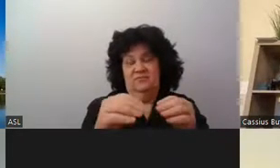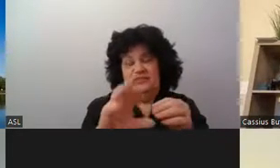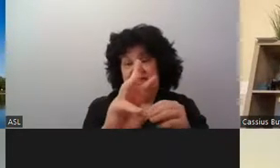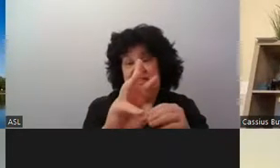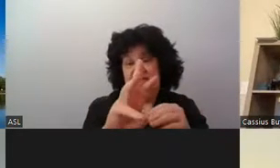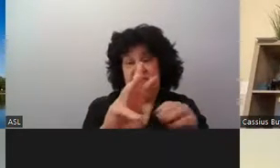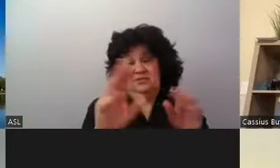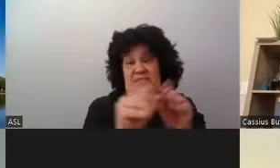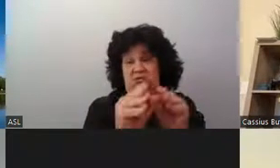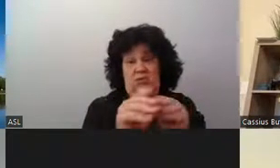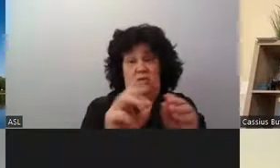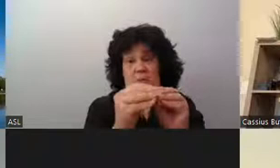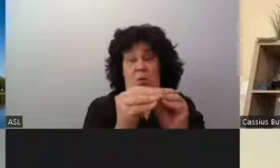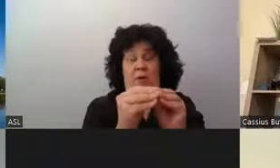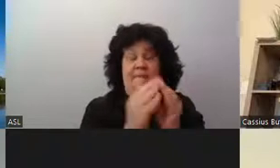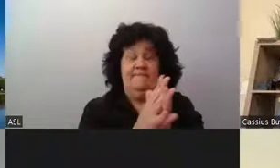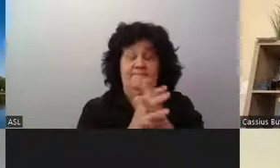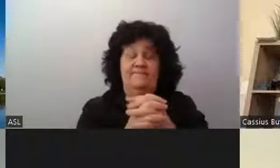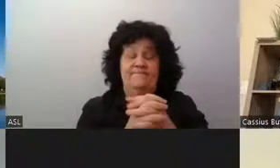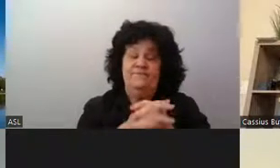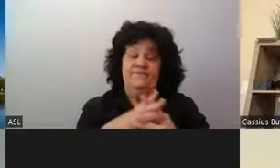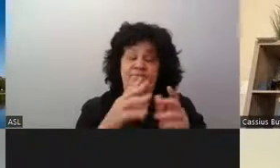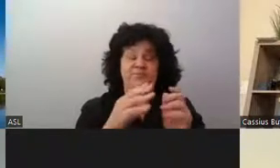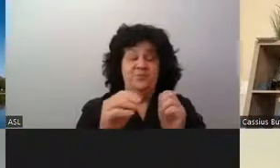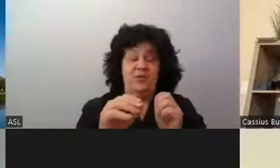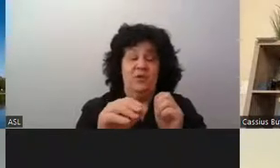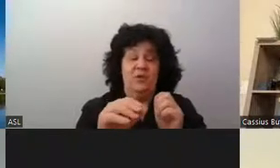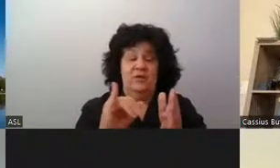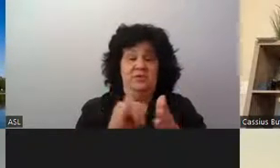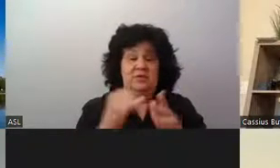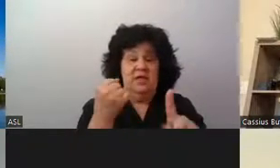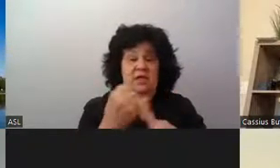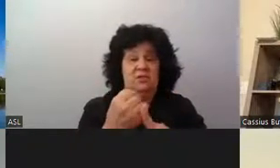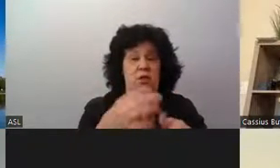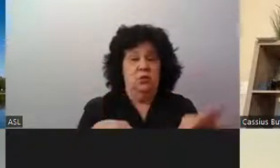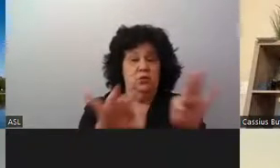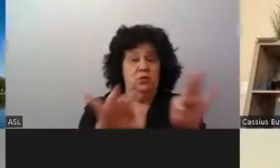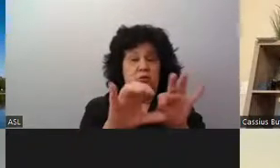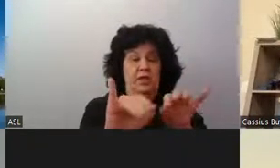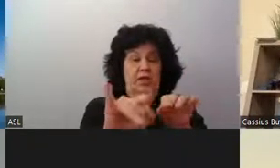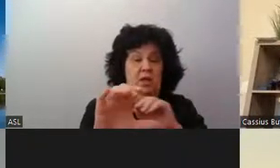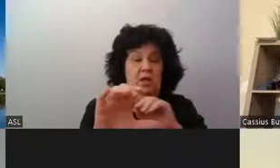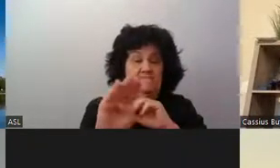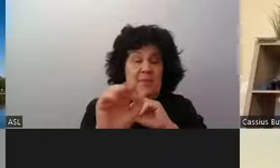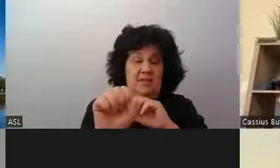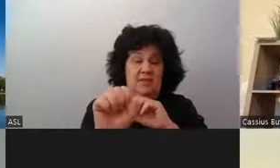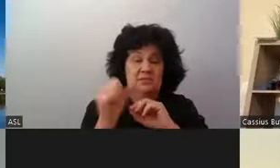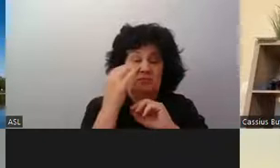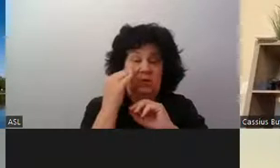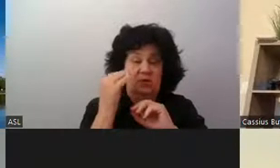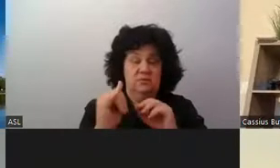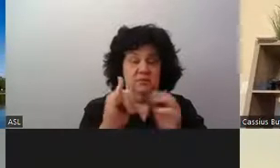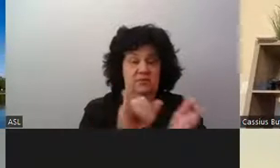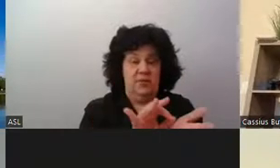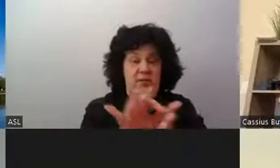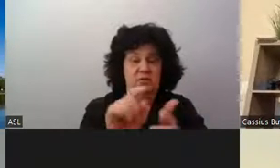and this tool's here. So it's hit critical mass in some ways, in part because it now matters to multiple agencies in the government,